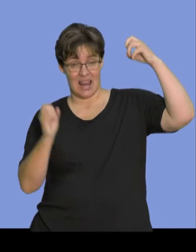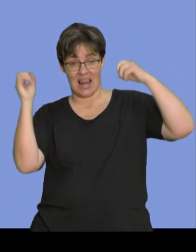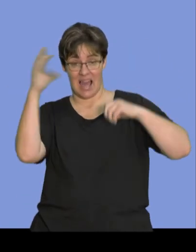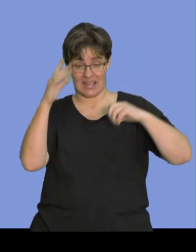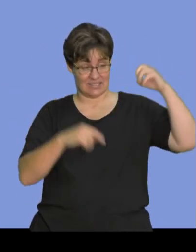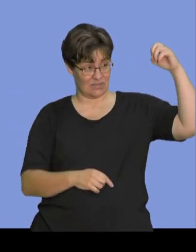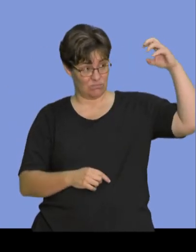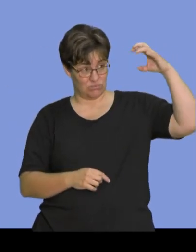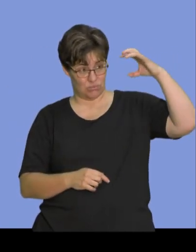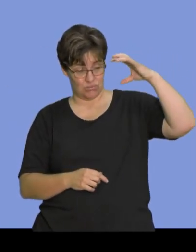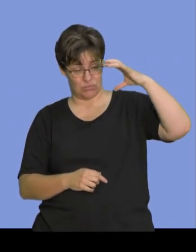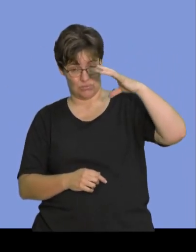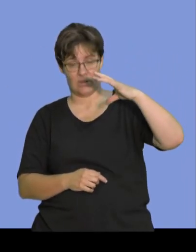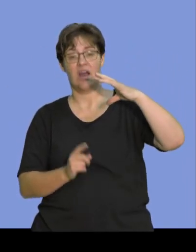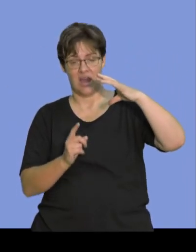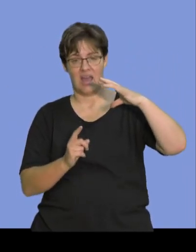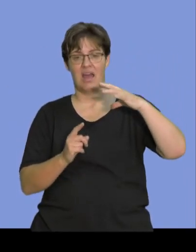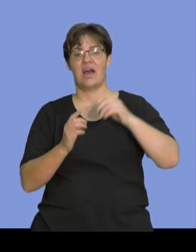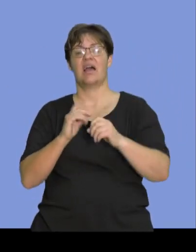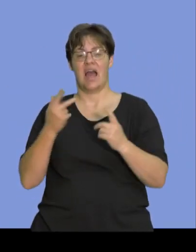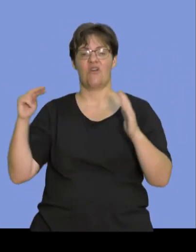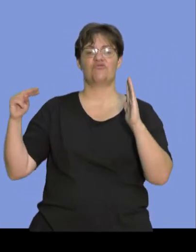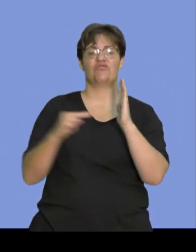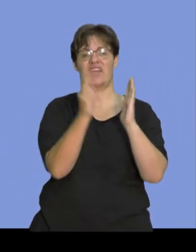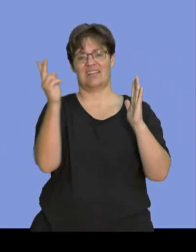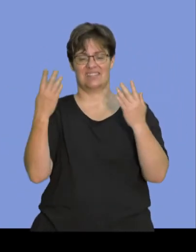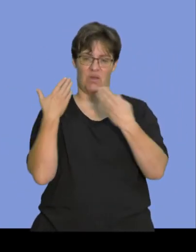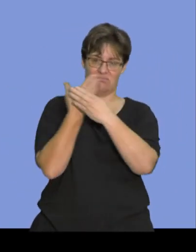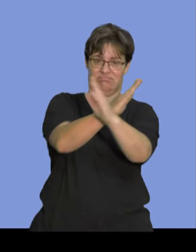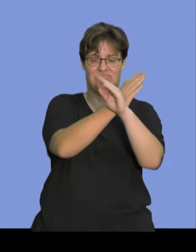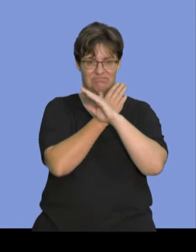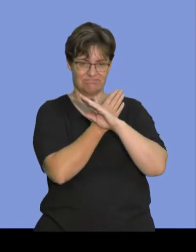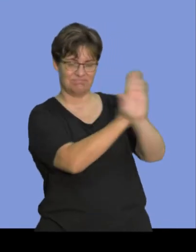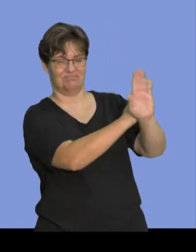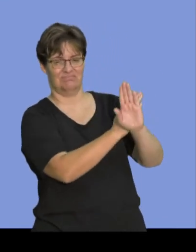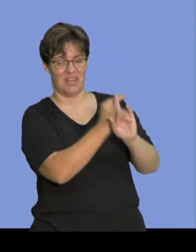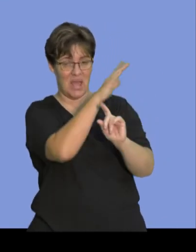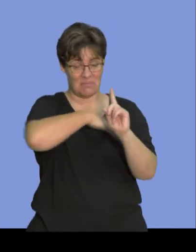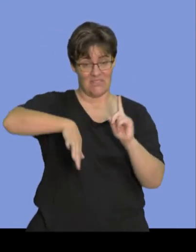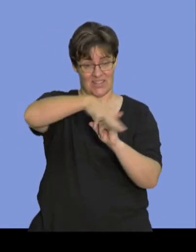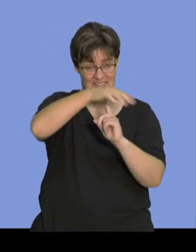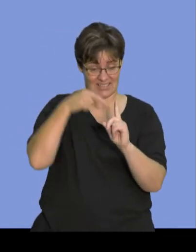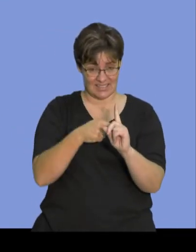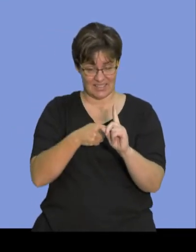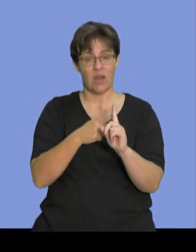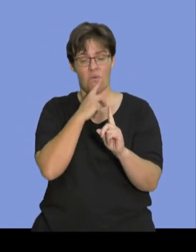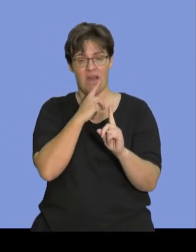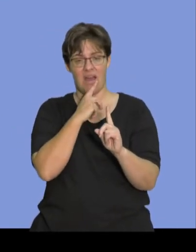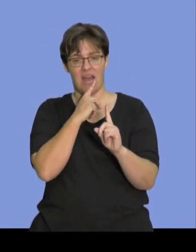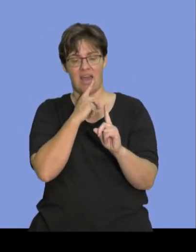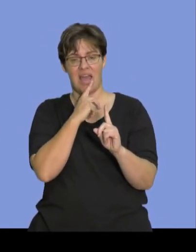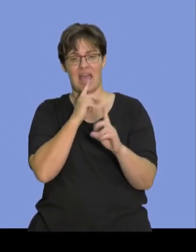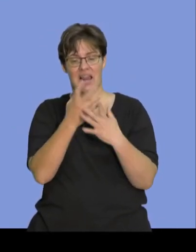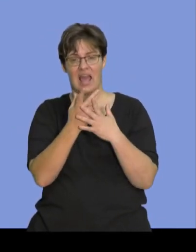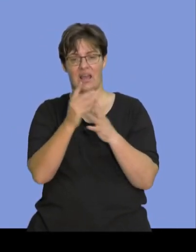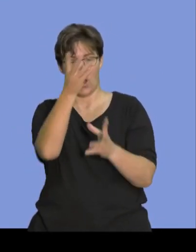comes towards the surface of the Earth, so the Earth's magnetic field reflects some of those high energy particles, which are